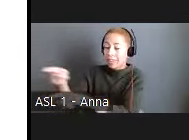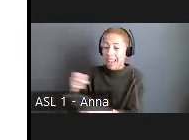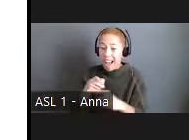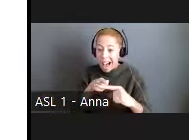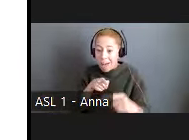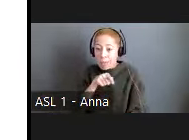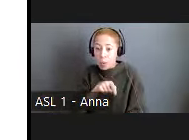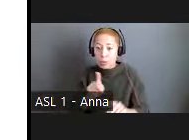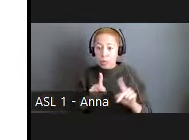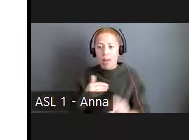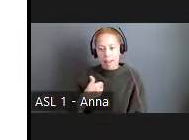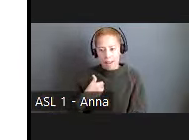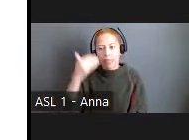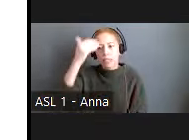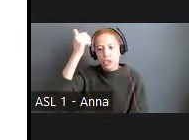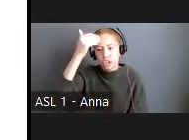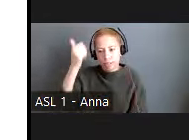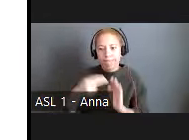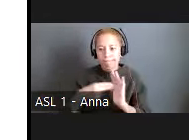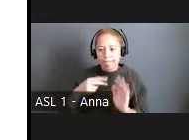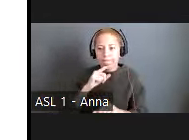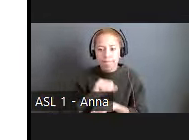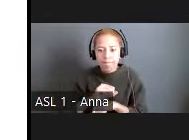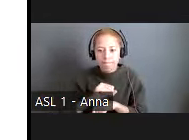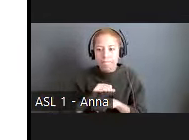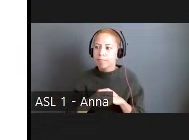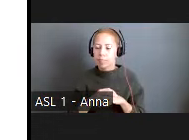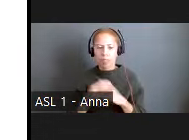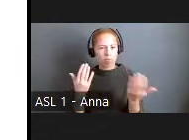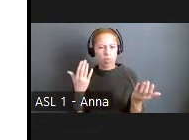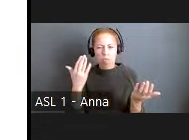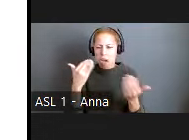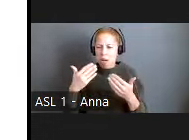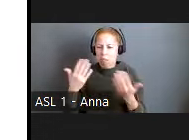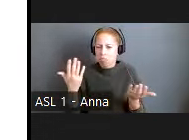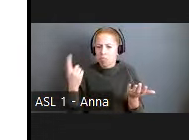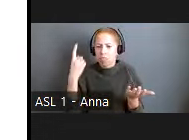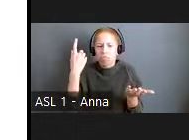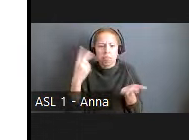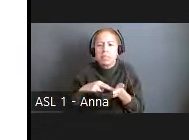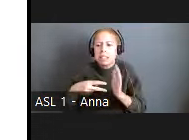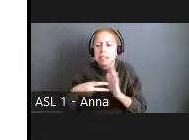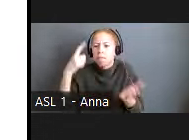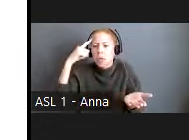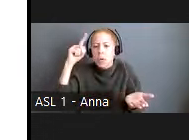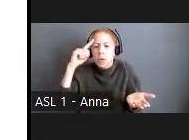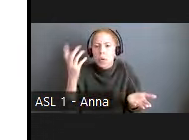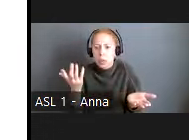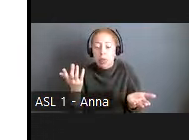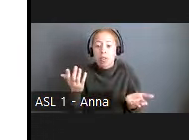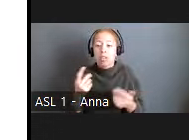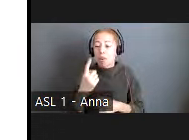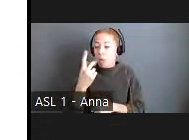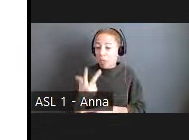dementia. And why does it matter as well? We did some surveying ahead of the election. A third of voters